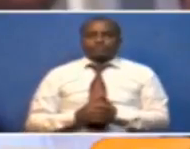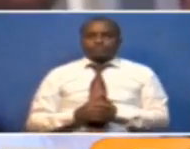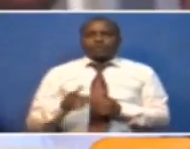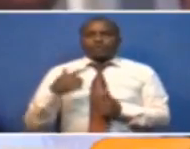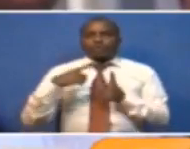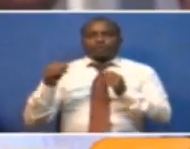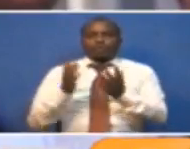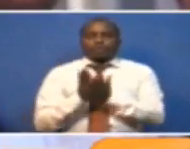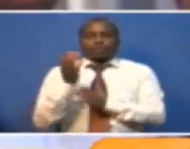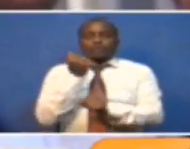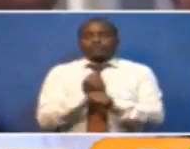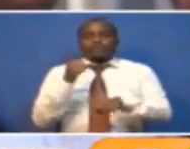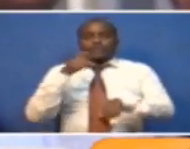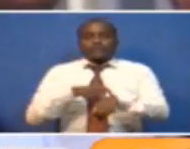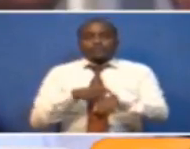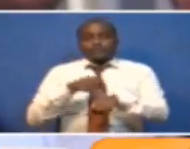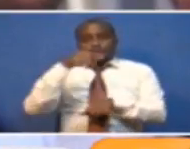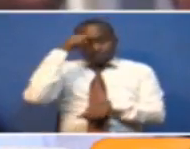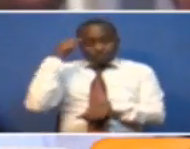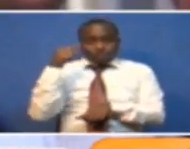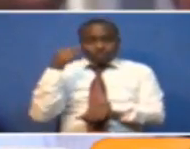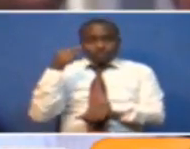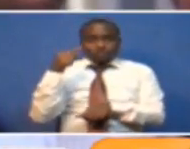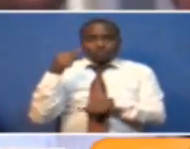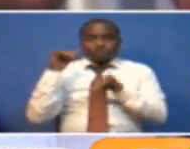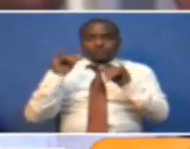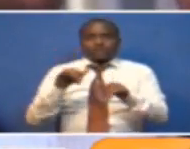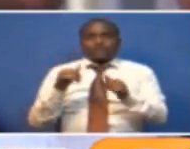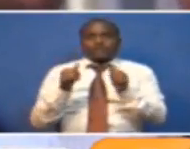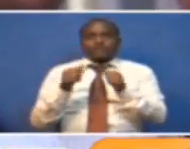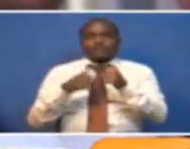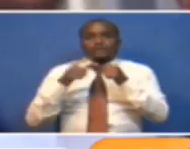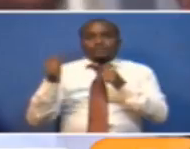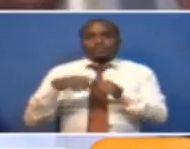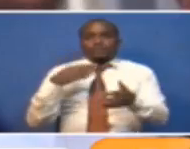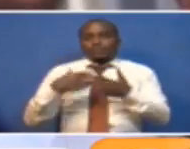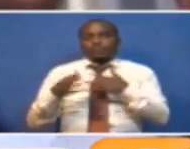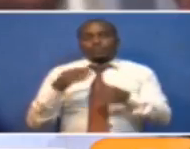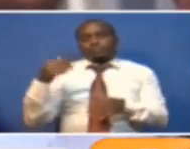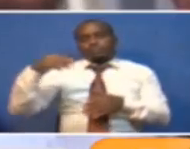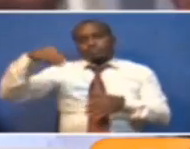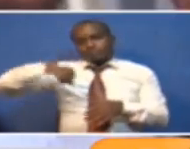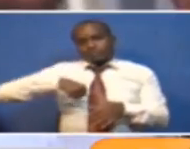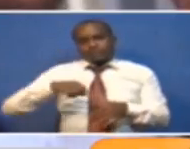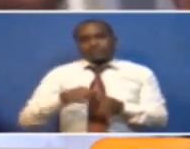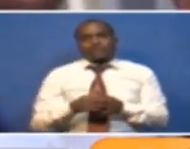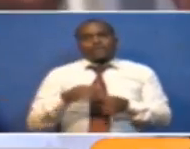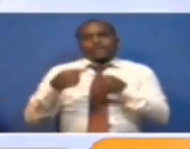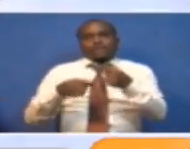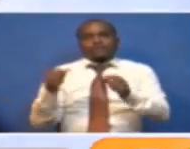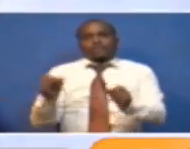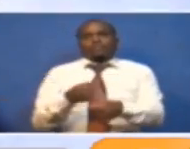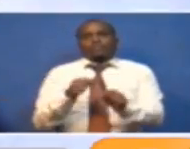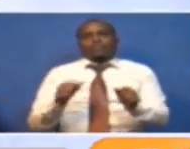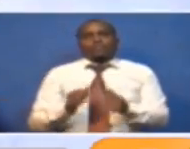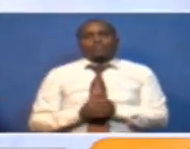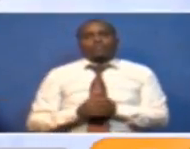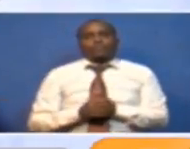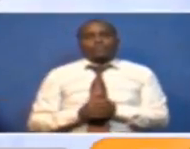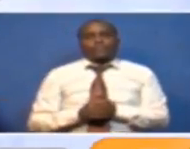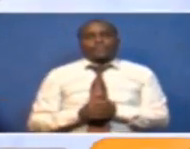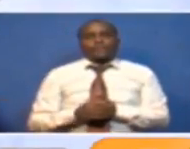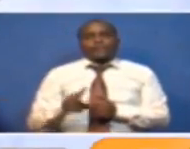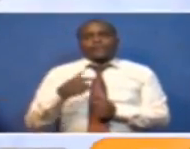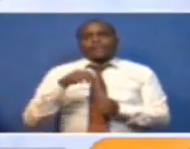difficult period because we've stayed for 6 months without any payments and we cannot continue like this. We are now